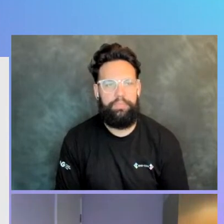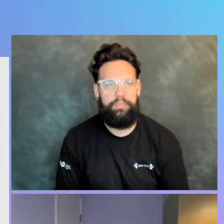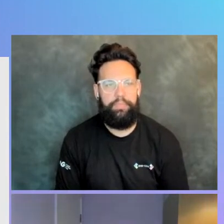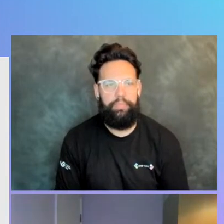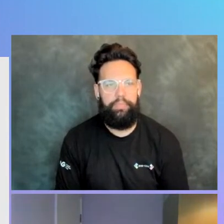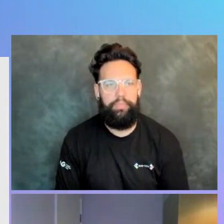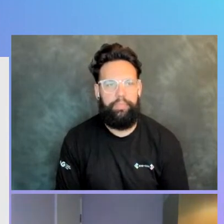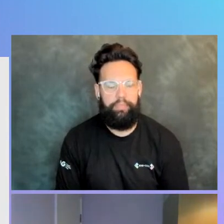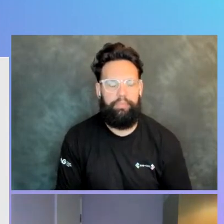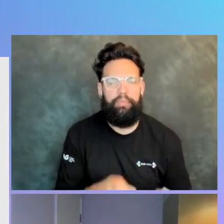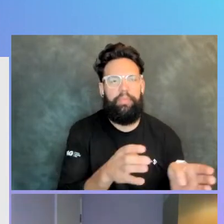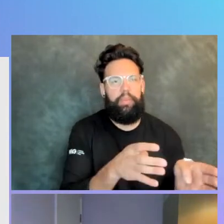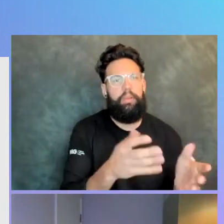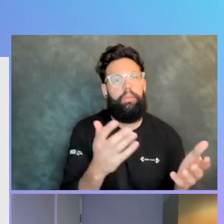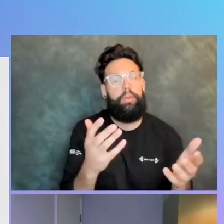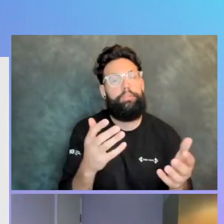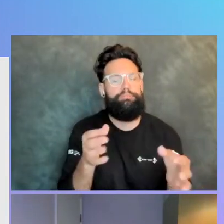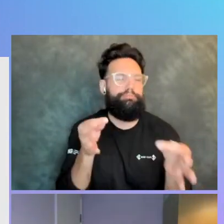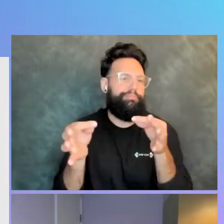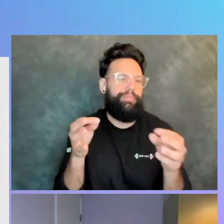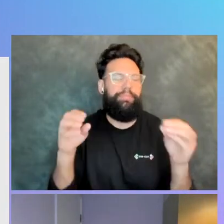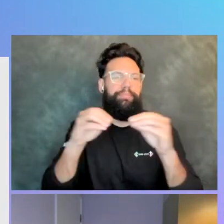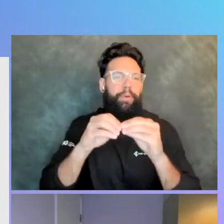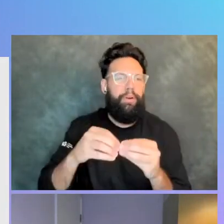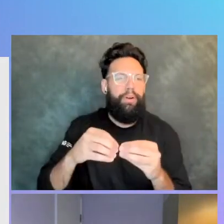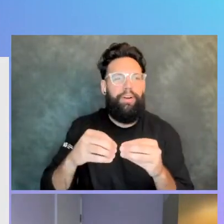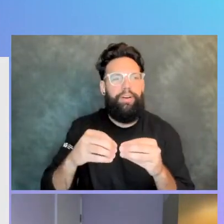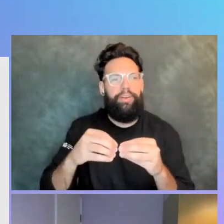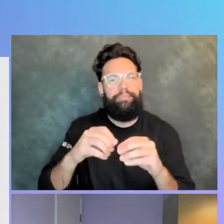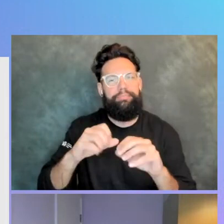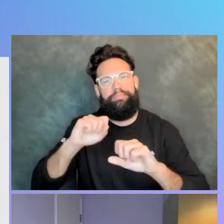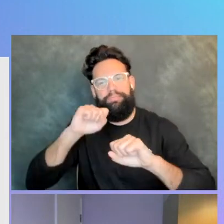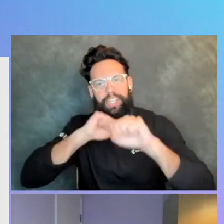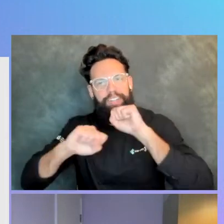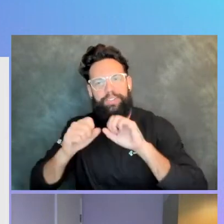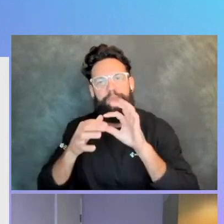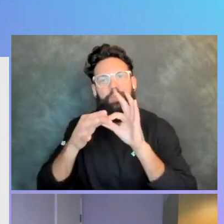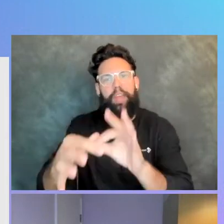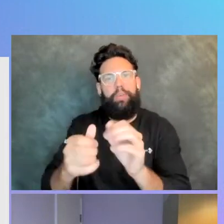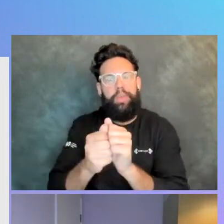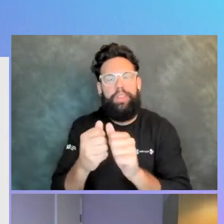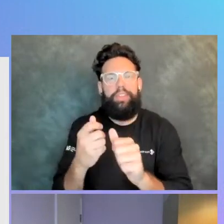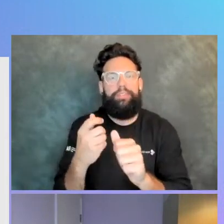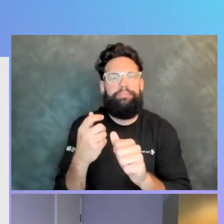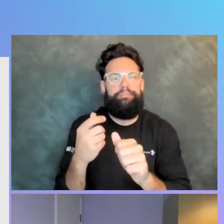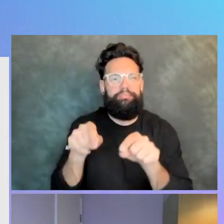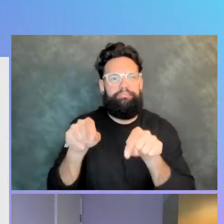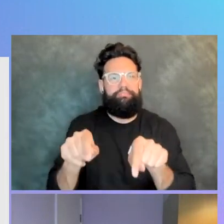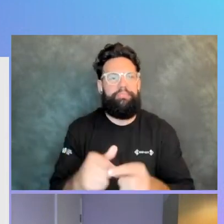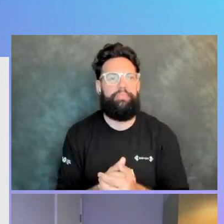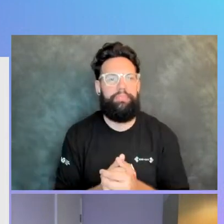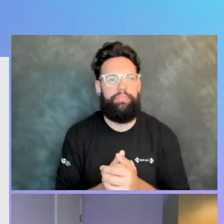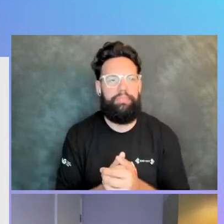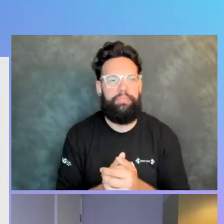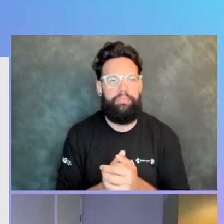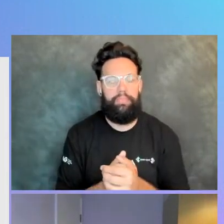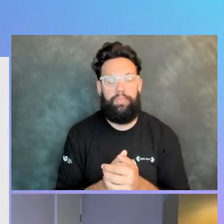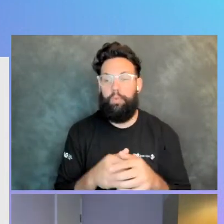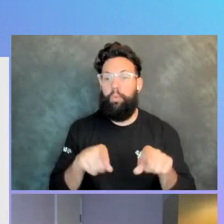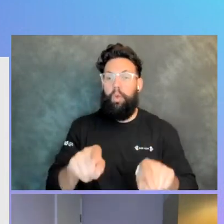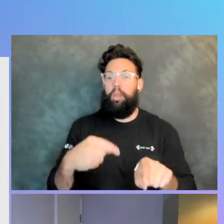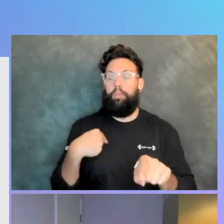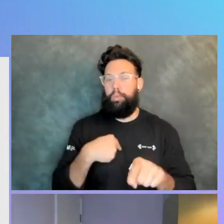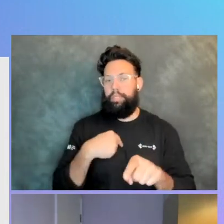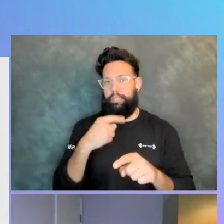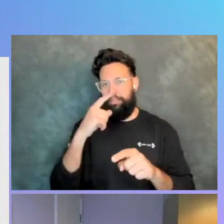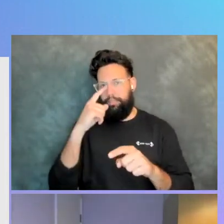And here's some more challenges, but ones that are specific to doing this work at scale. While building the foundation of this panel, the